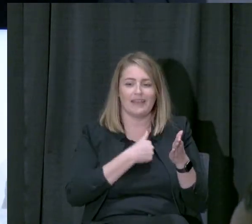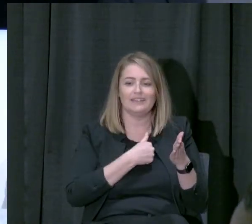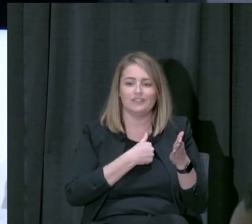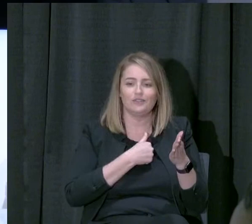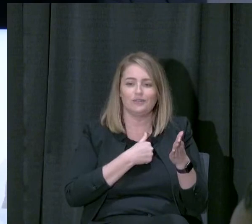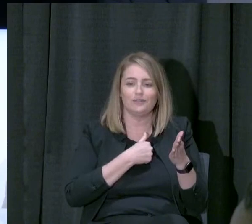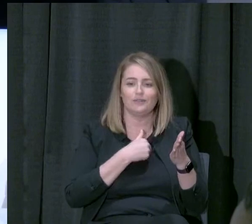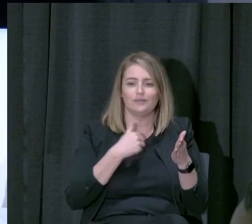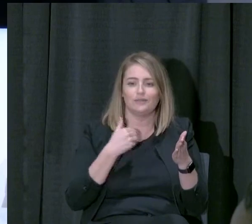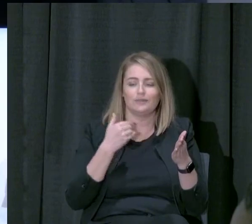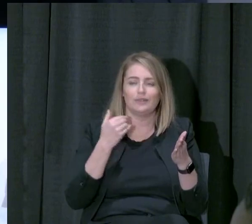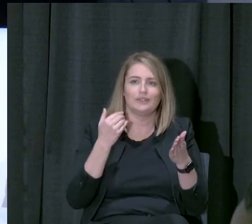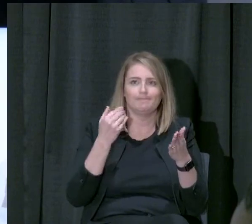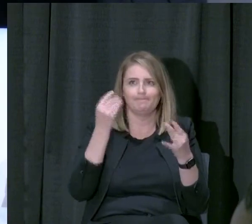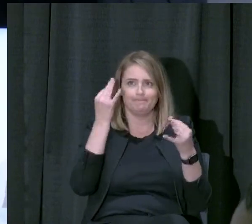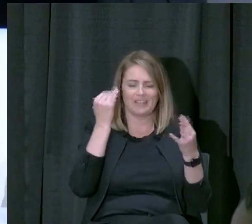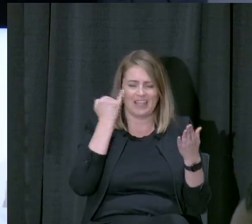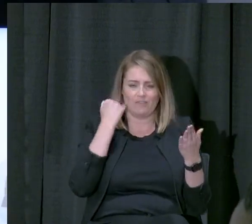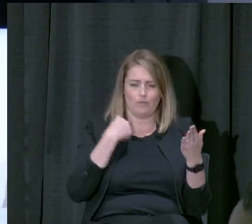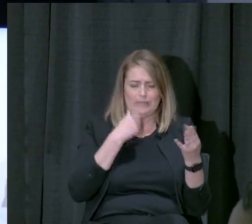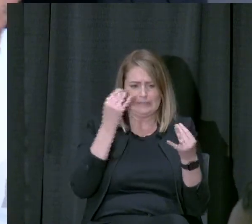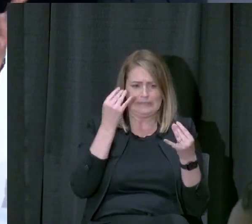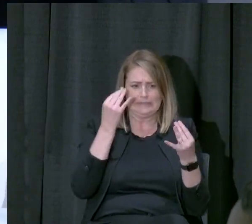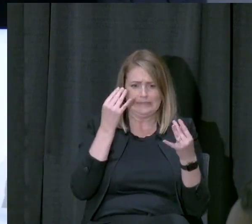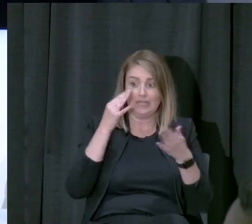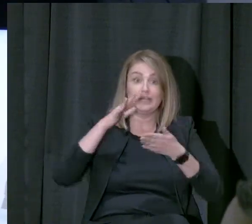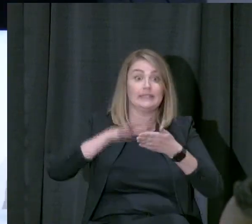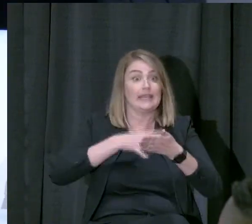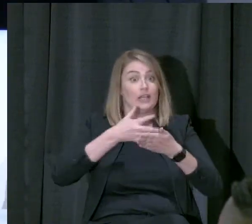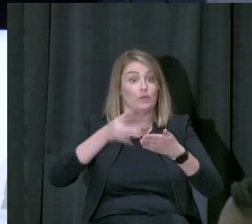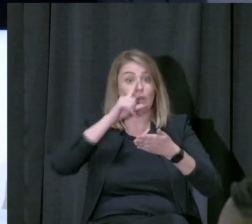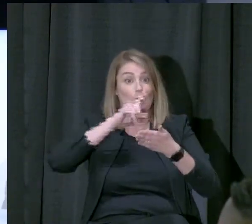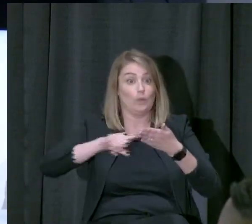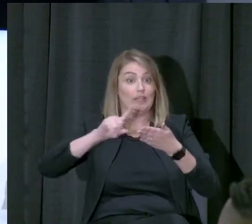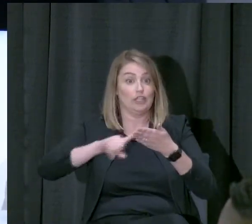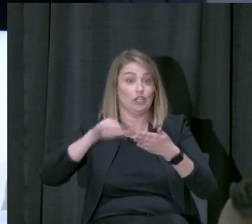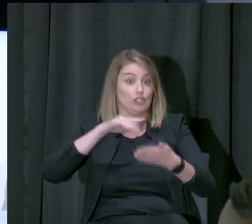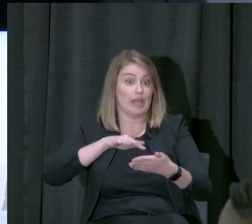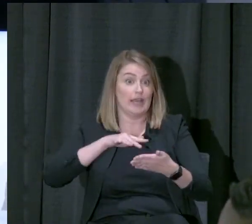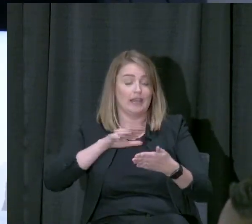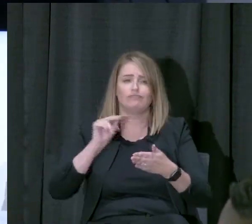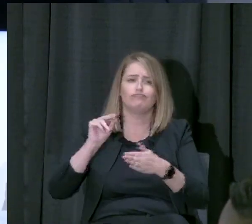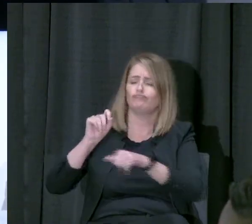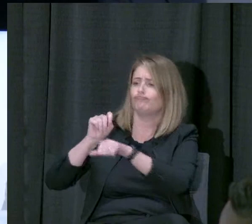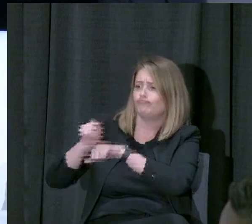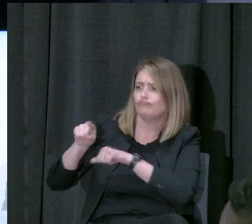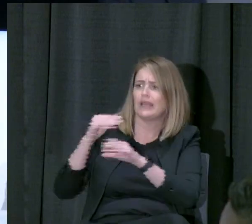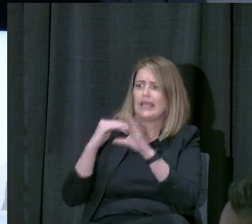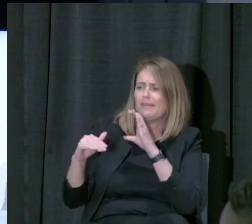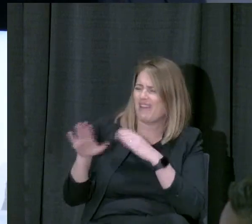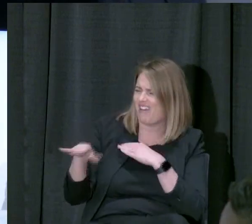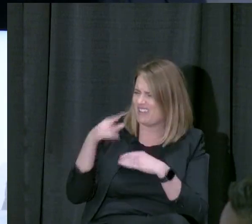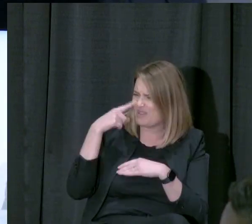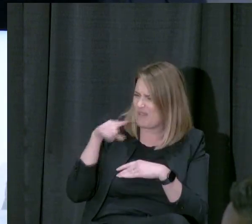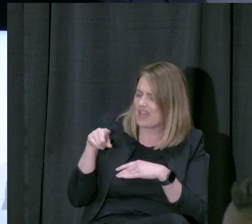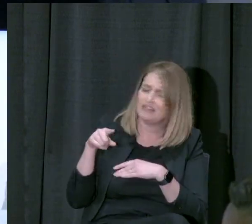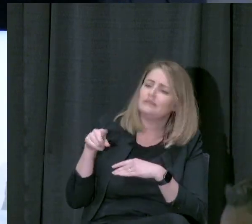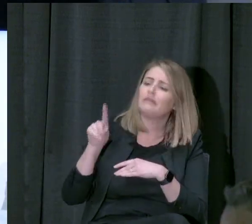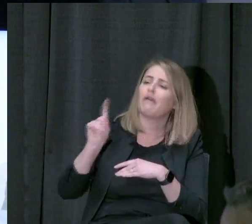asking ourselves any questions, we don't need to wait for there to be a scheduled research study. We can send over a quick email, and we have direct contact